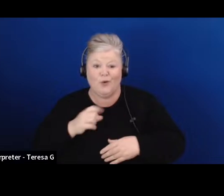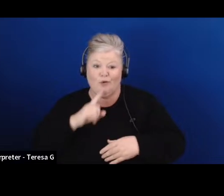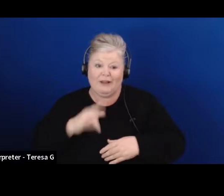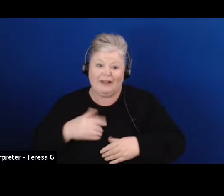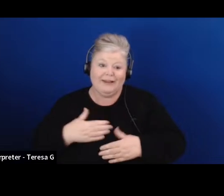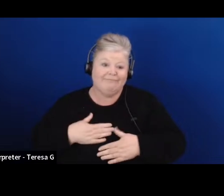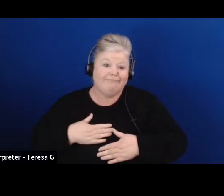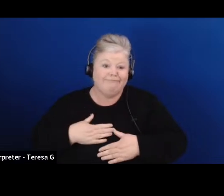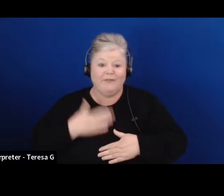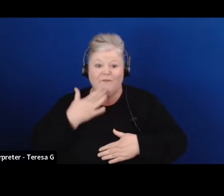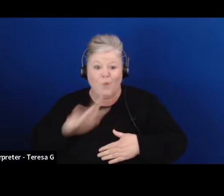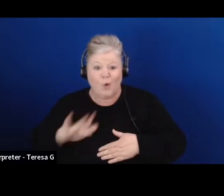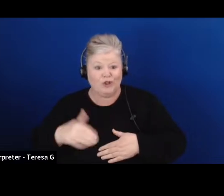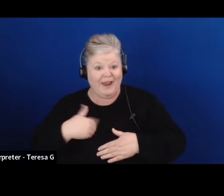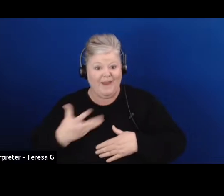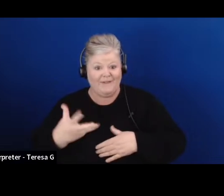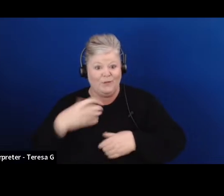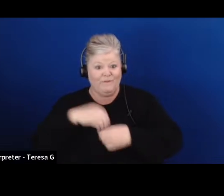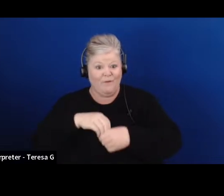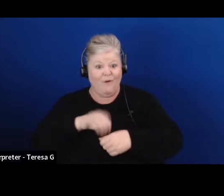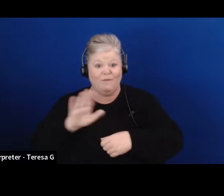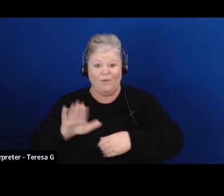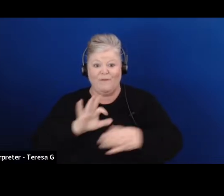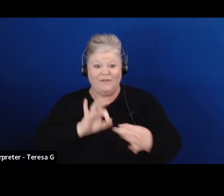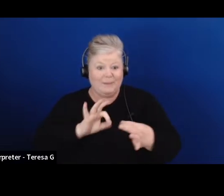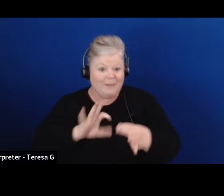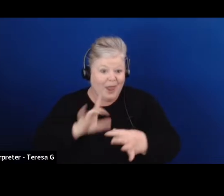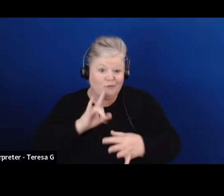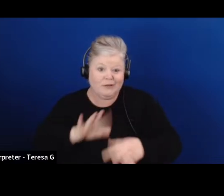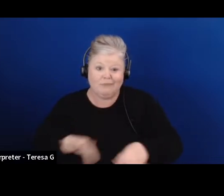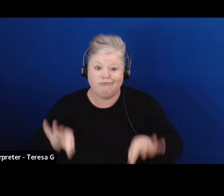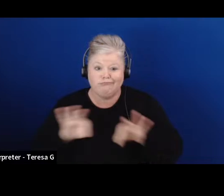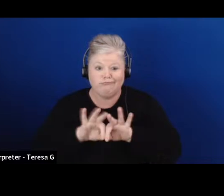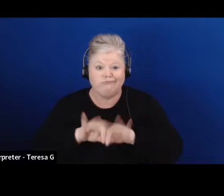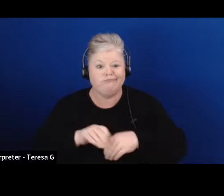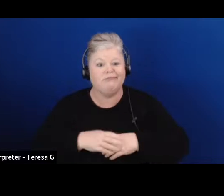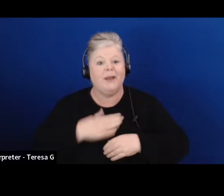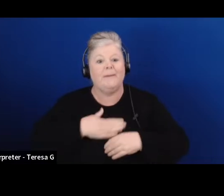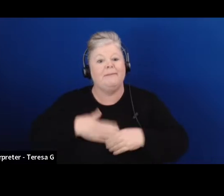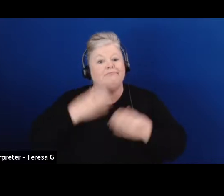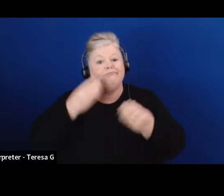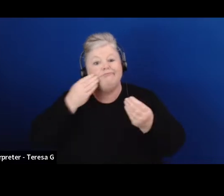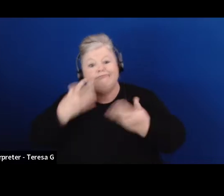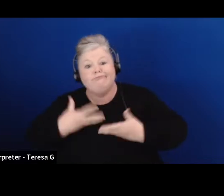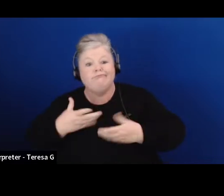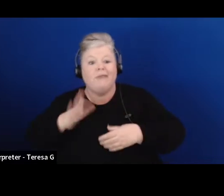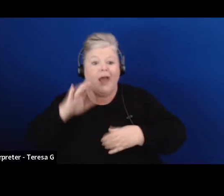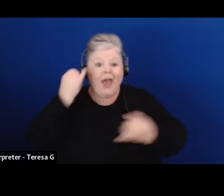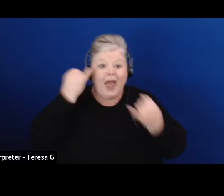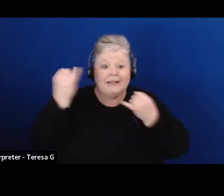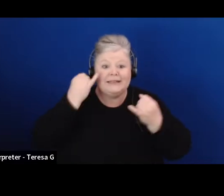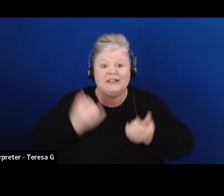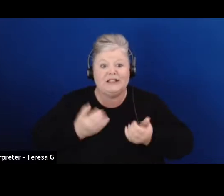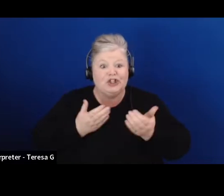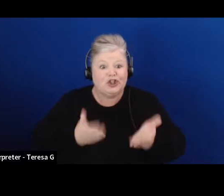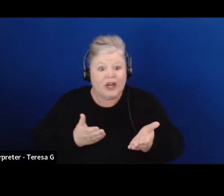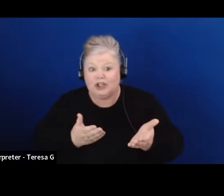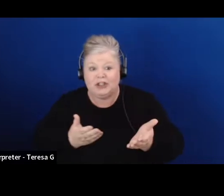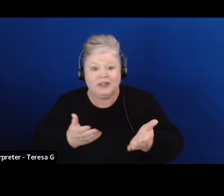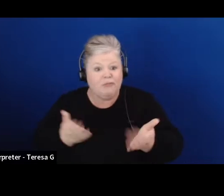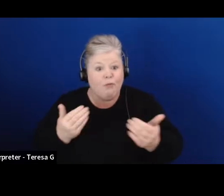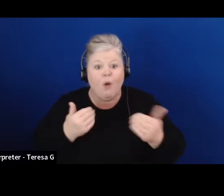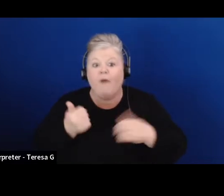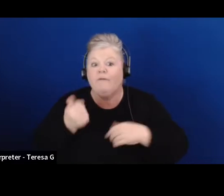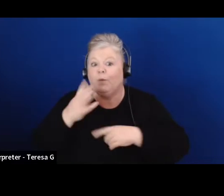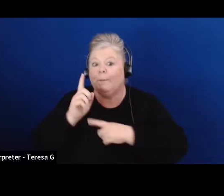and have your input. And please let us know if you have any ideas or suggestions. And we have a few more minutes left. We have